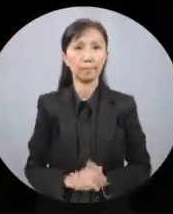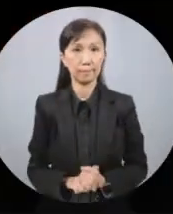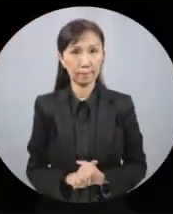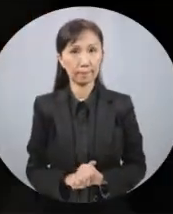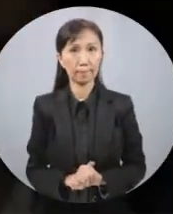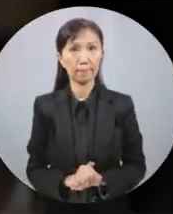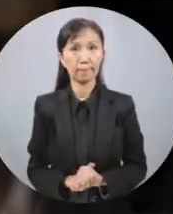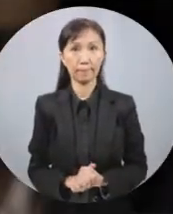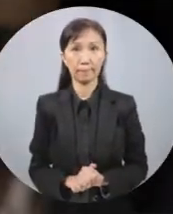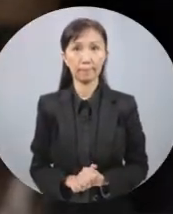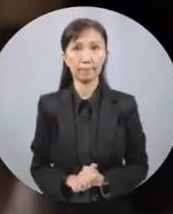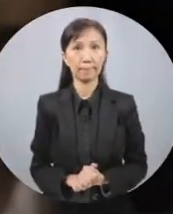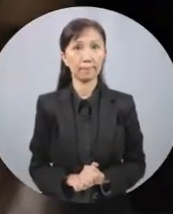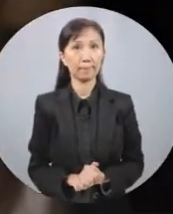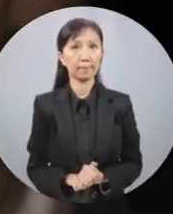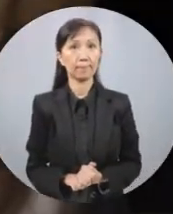race.